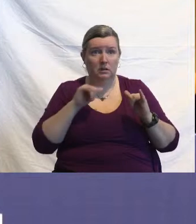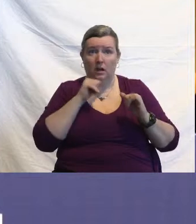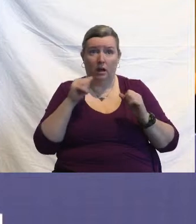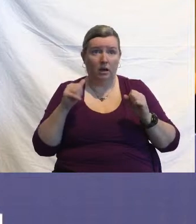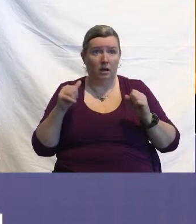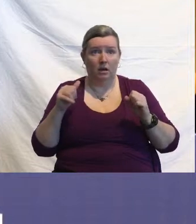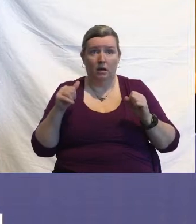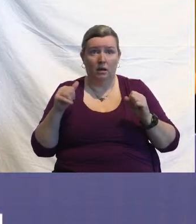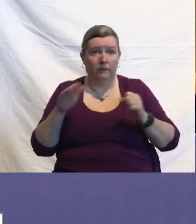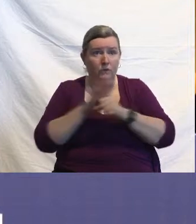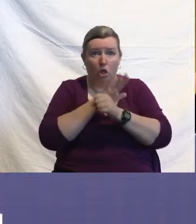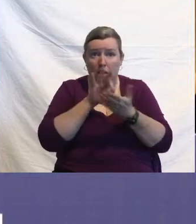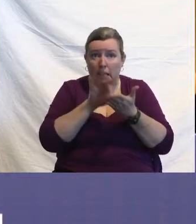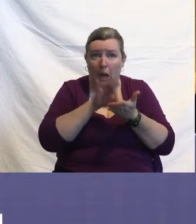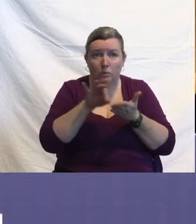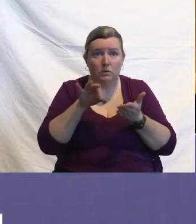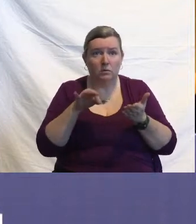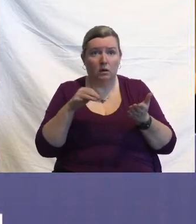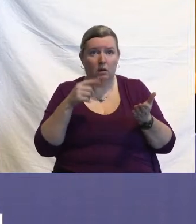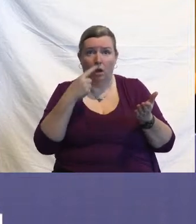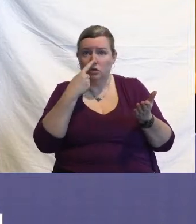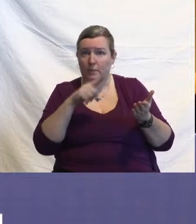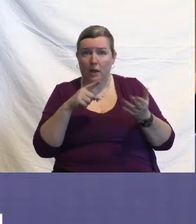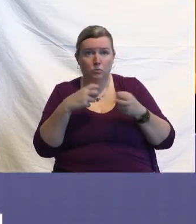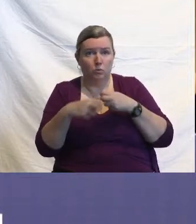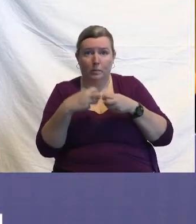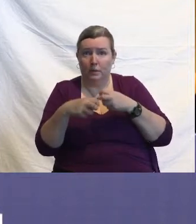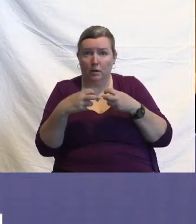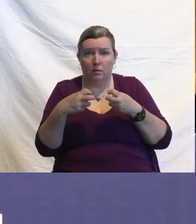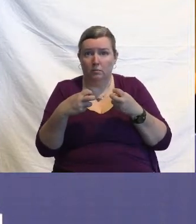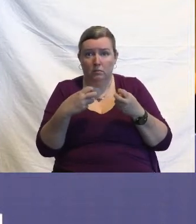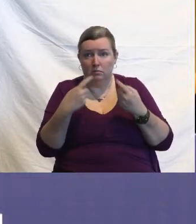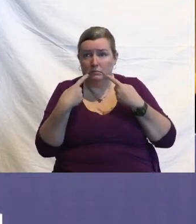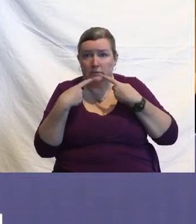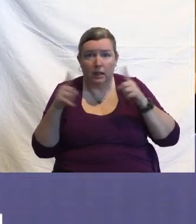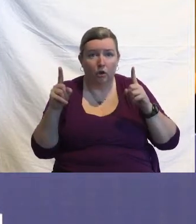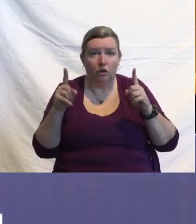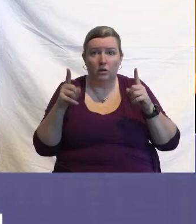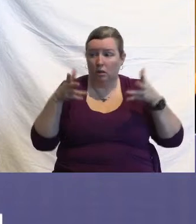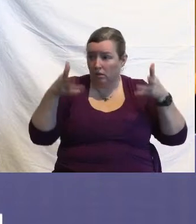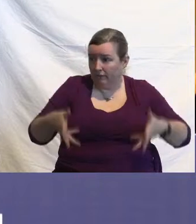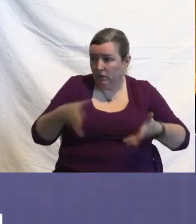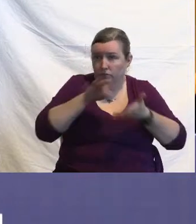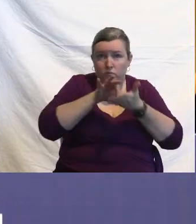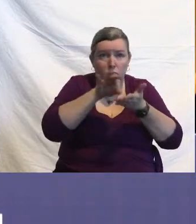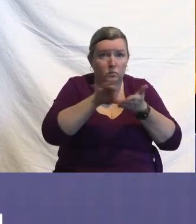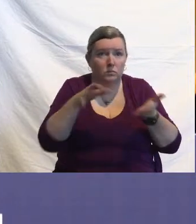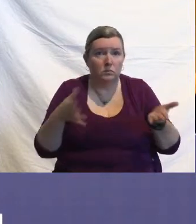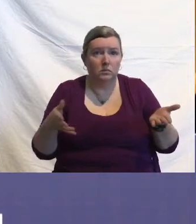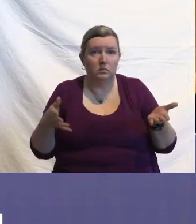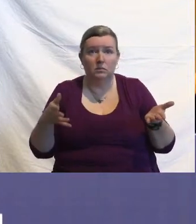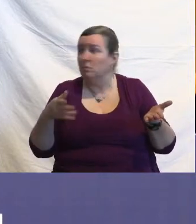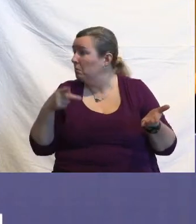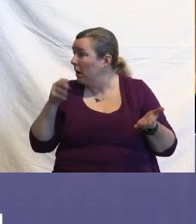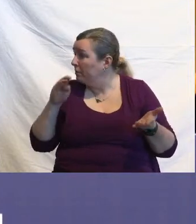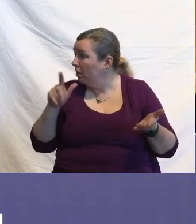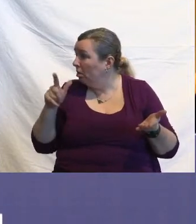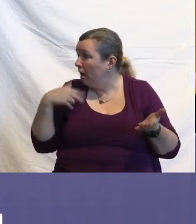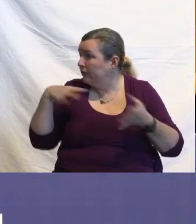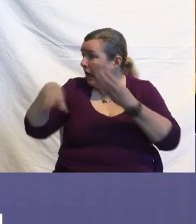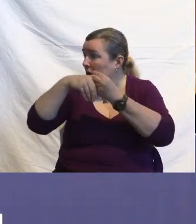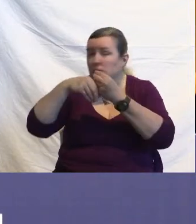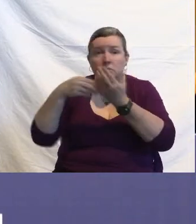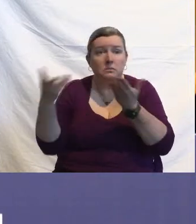I no issue with it. I just don't know whether or not that will happen. Paramount, any thoughts? Just add that the governor does not order the county